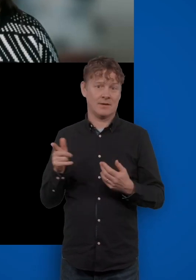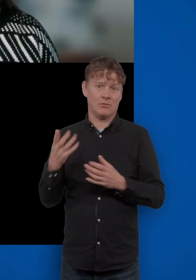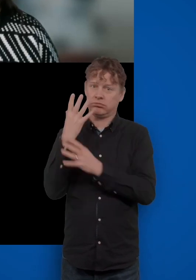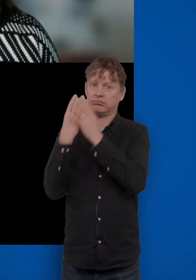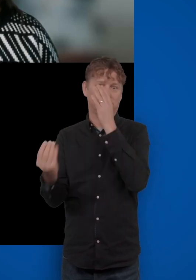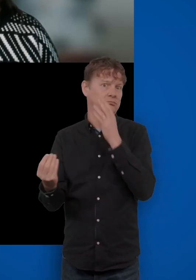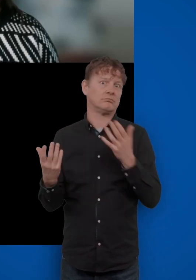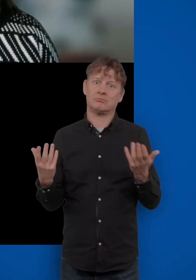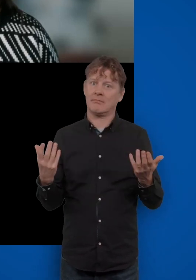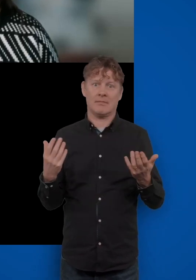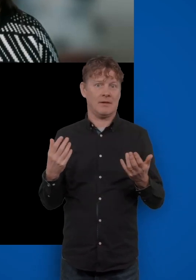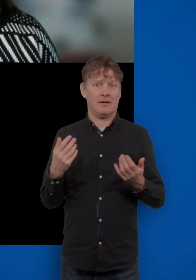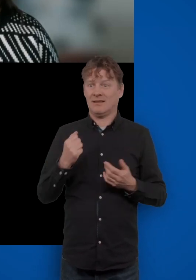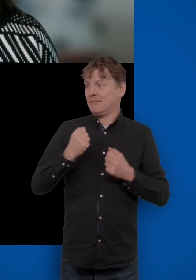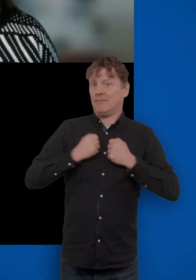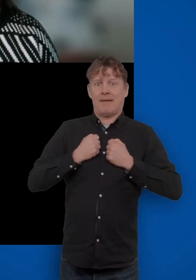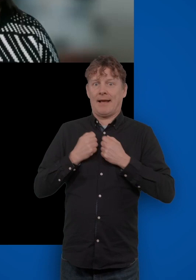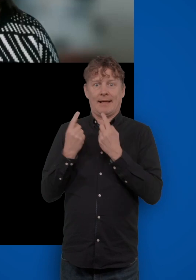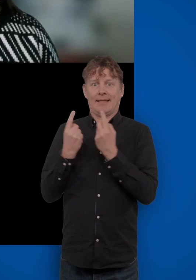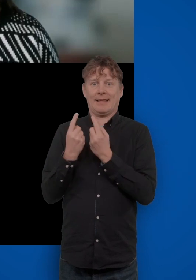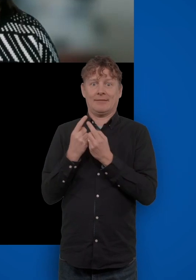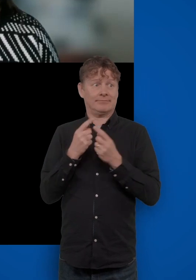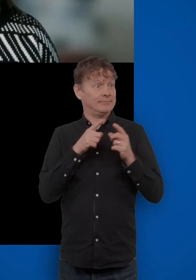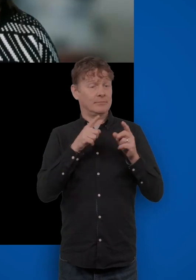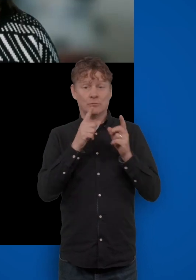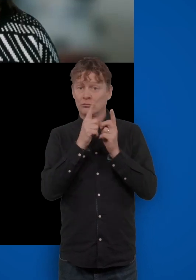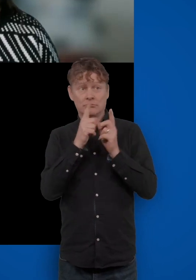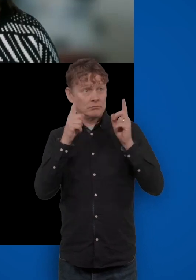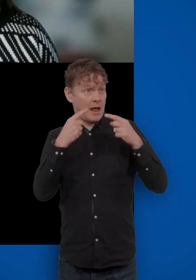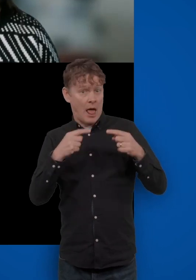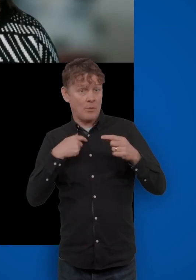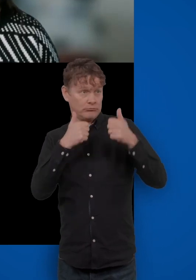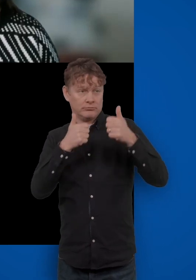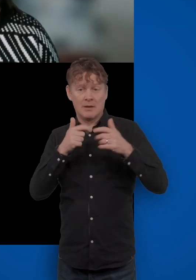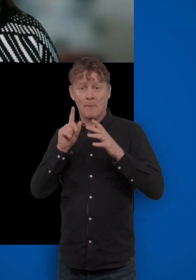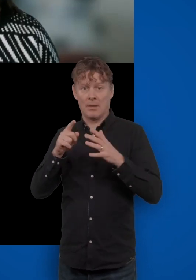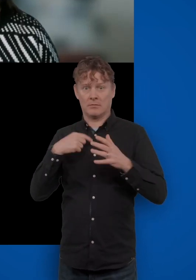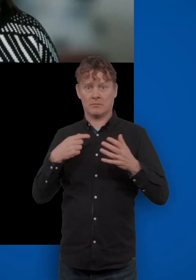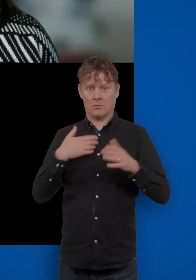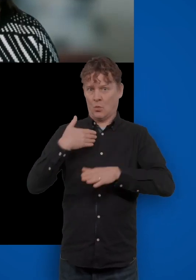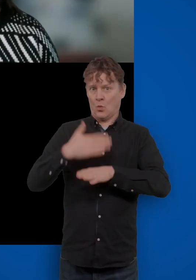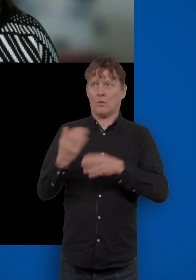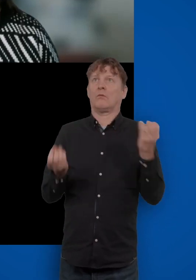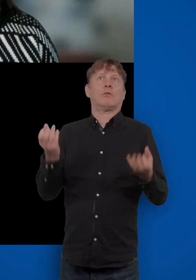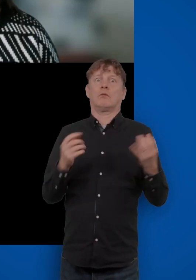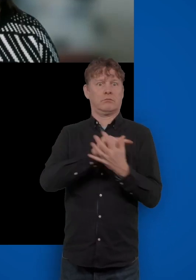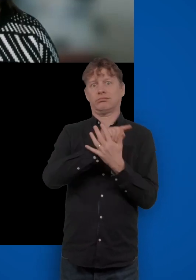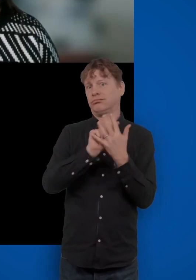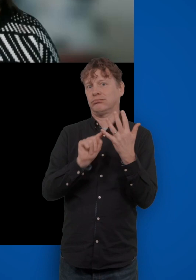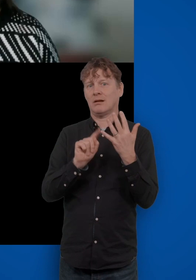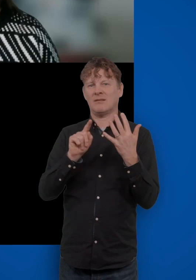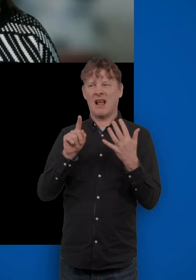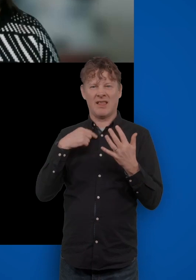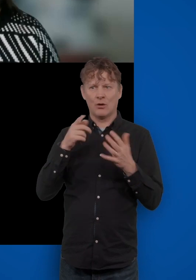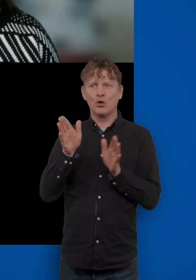was just my own thing that I wanted to do. I was allowed to do it, but I had so many other things to do. So I had the idea for the